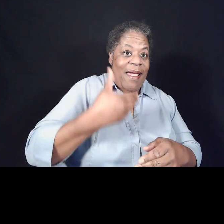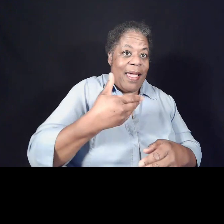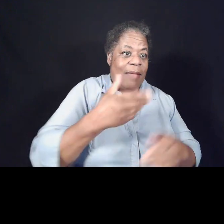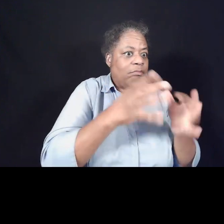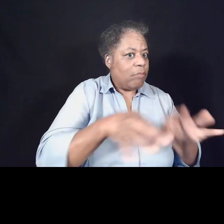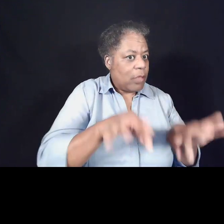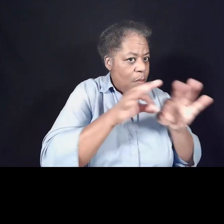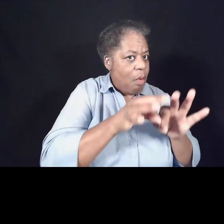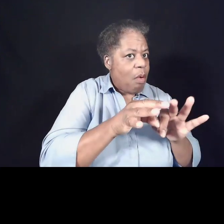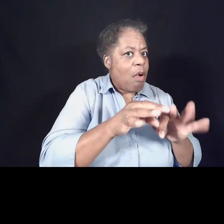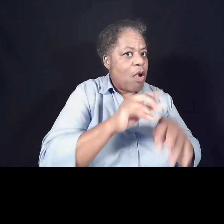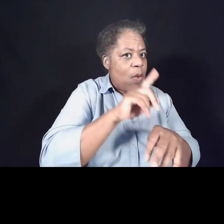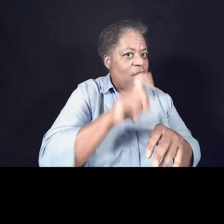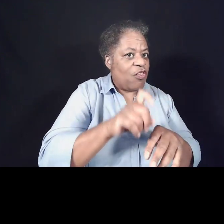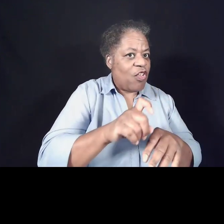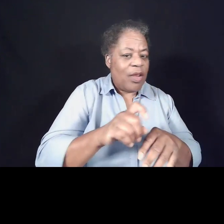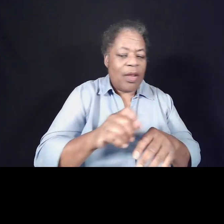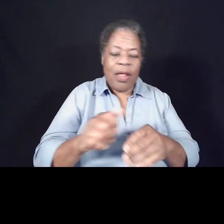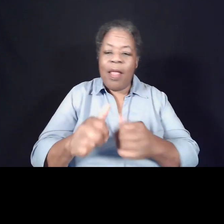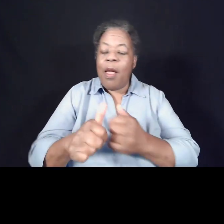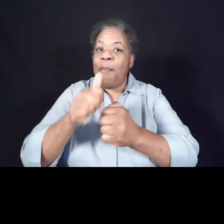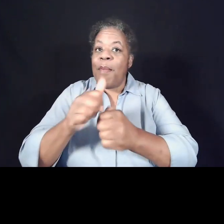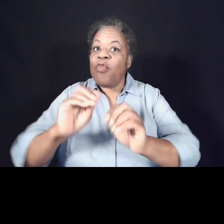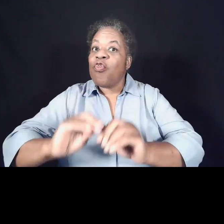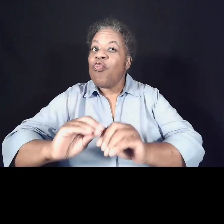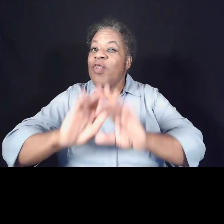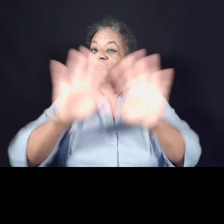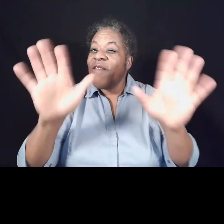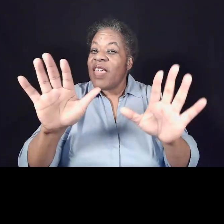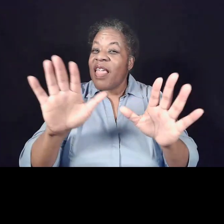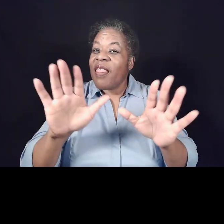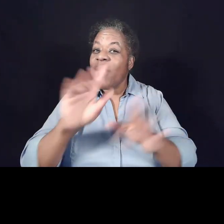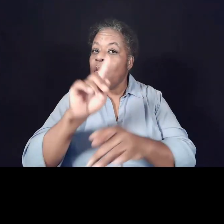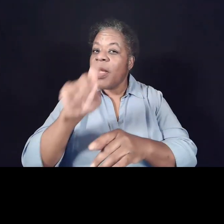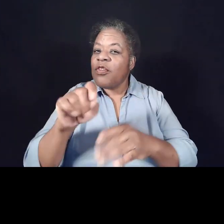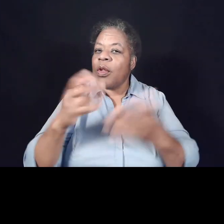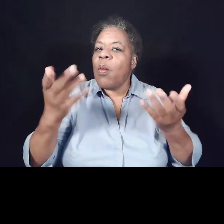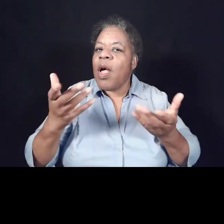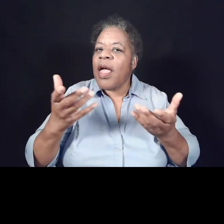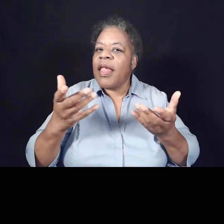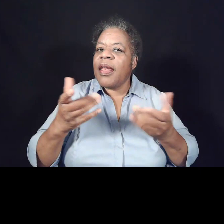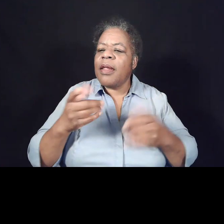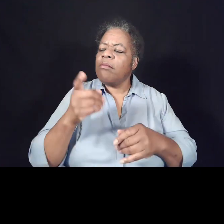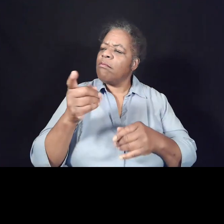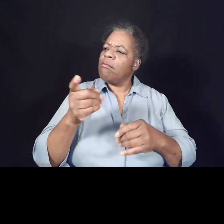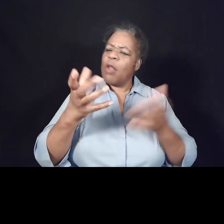all, the most revealing question of all might be, what do you want?